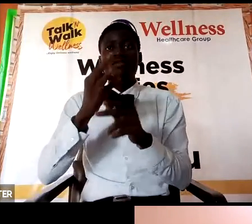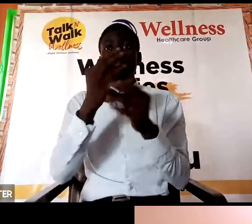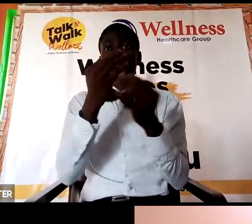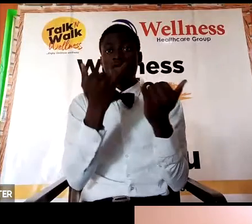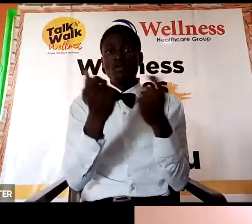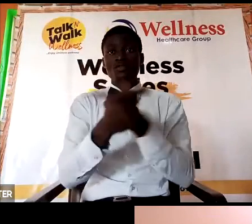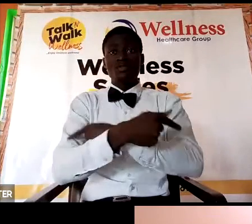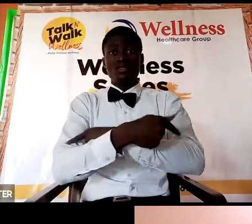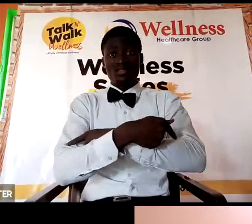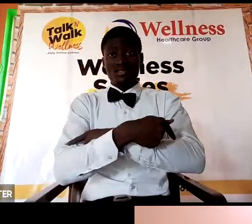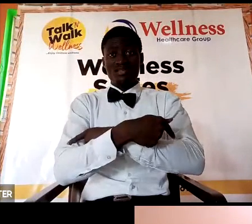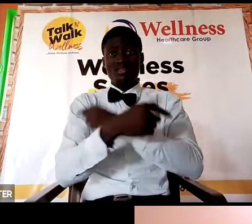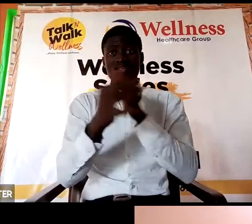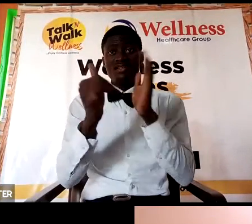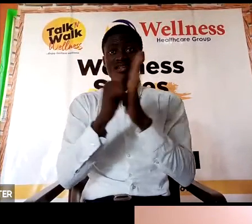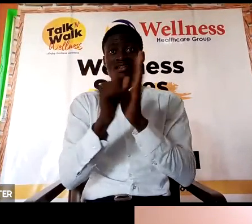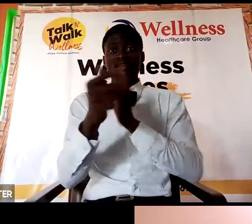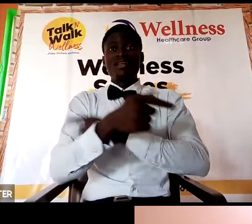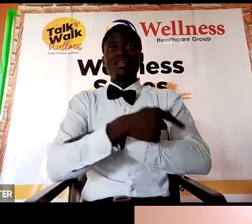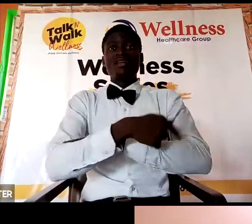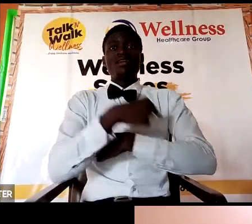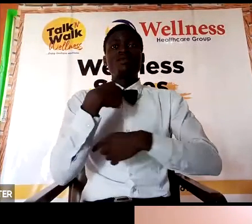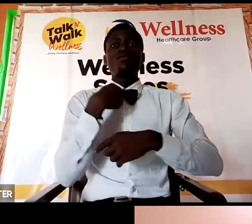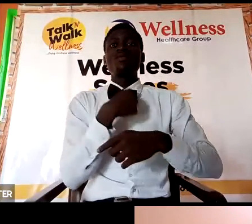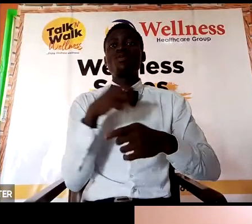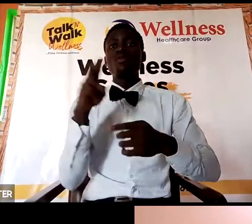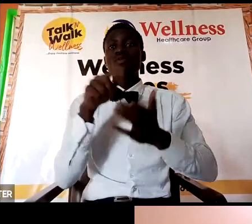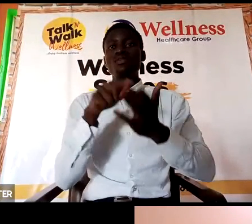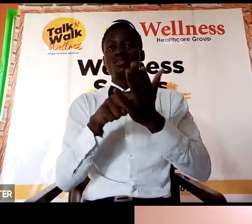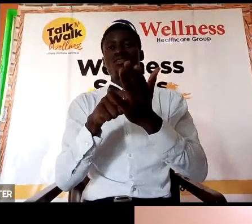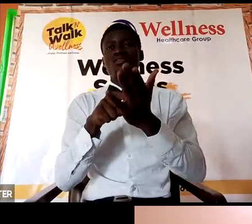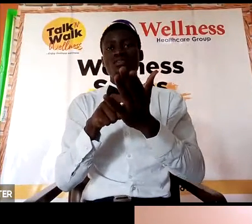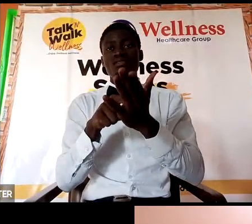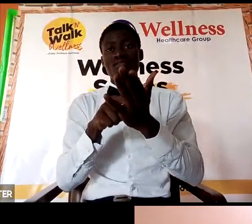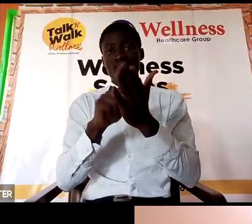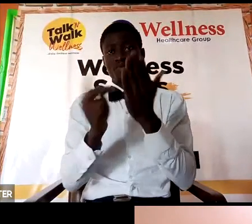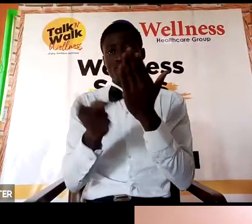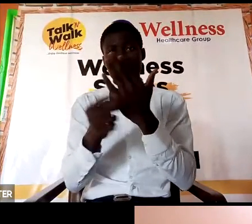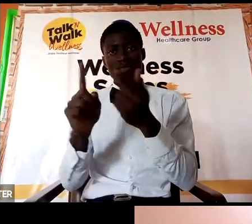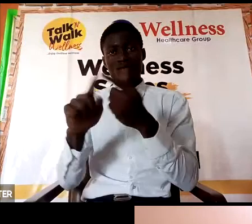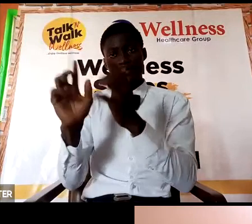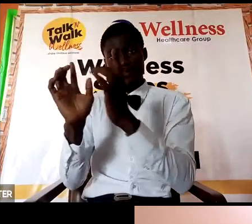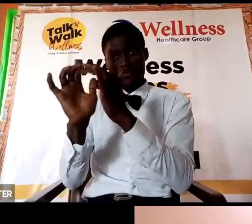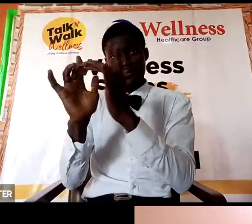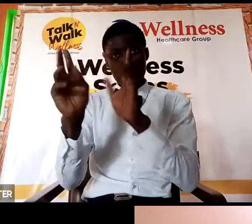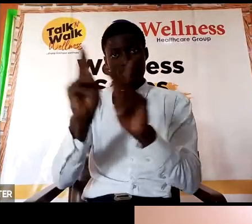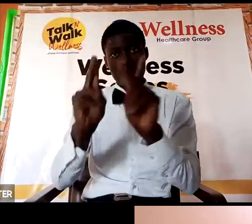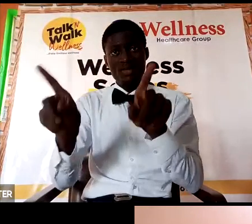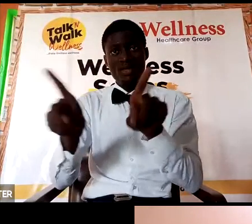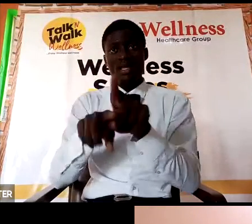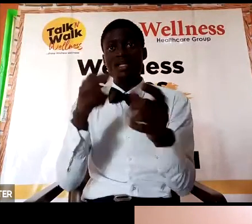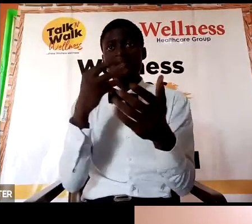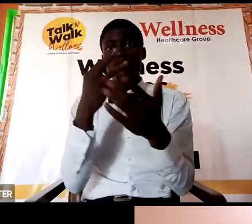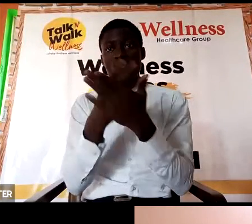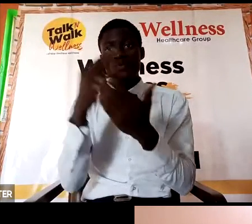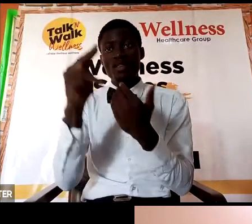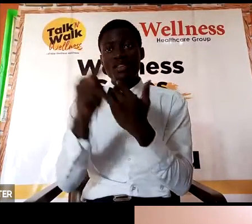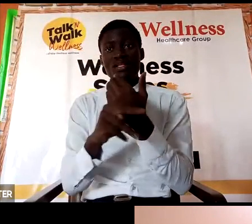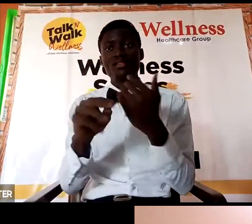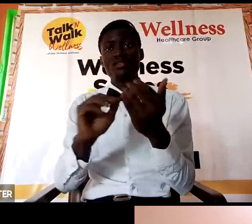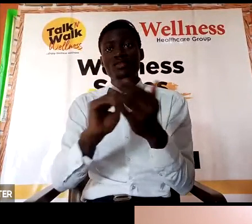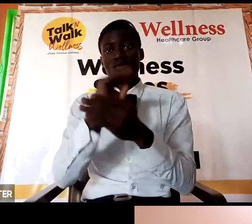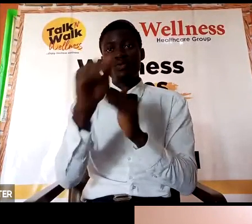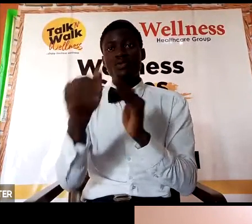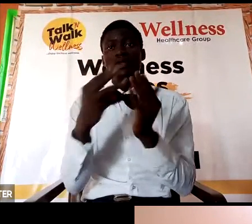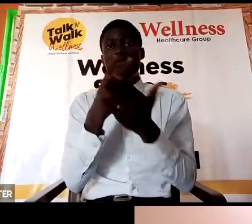are using this platform again to reach out to people, because for wellness, we believe that the total well-being of the people is very important. And therefore,